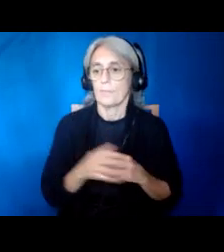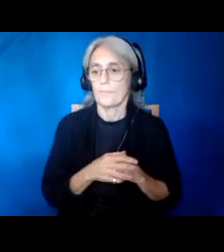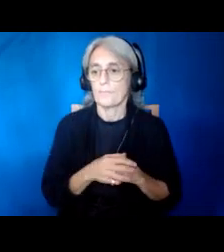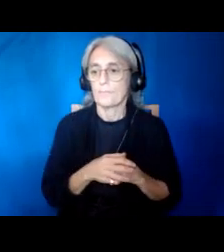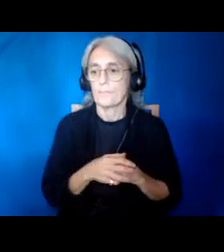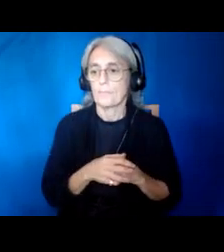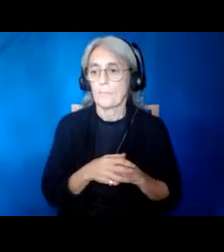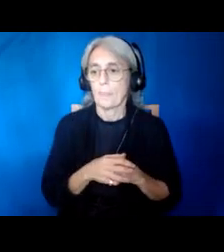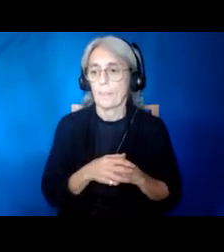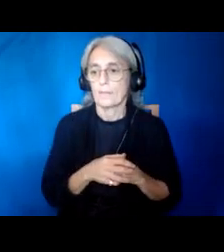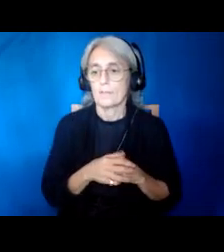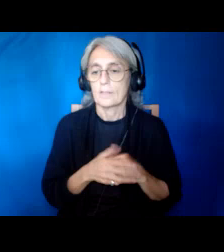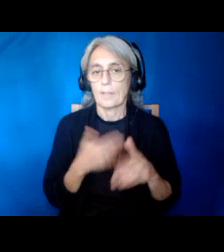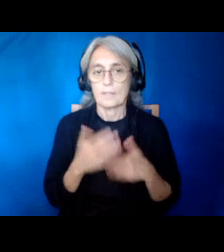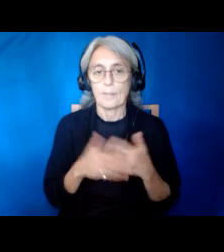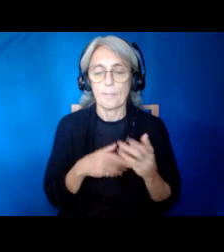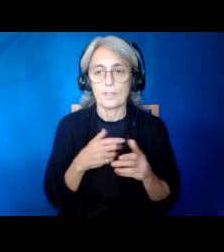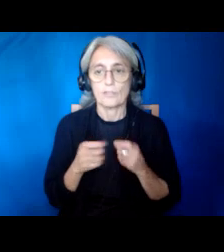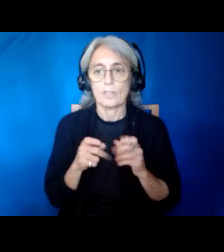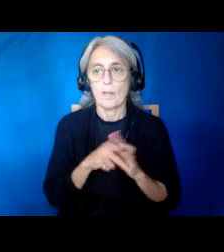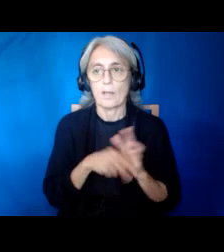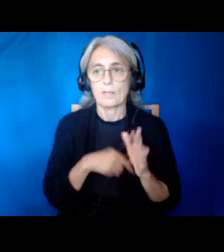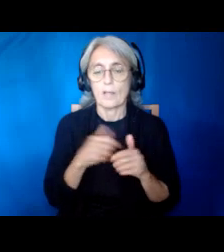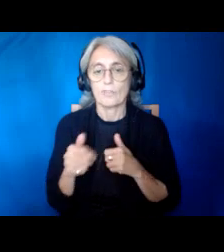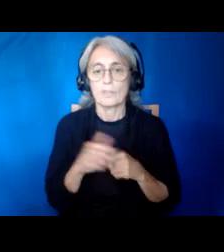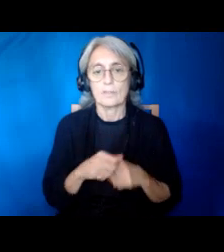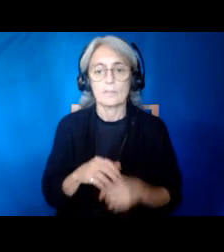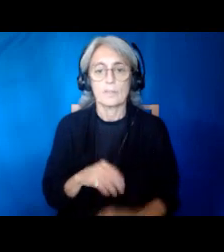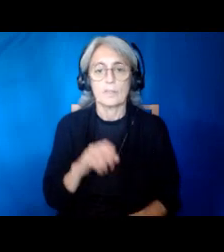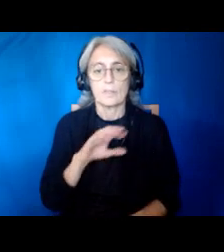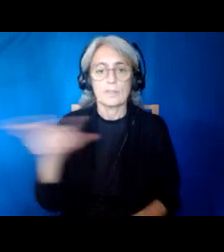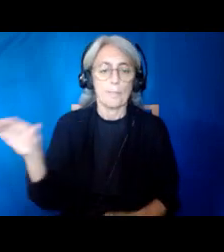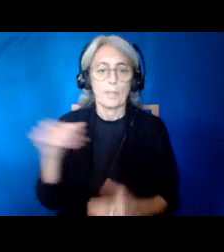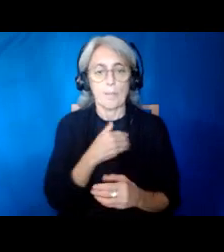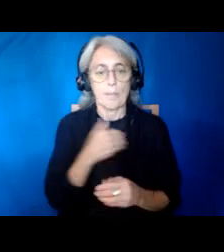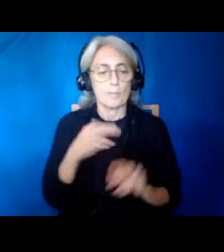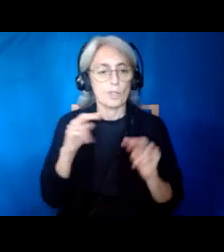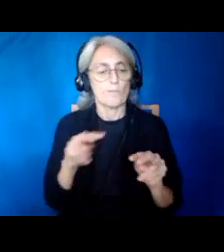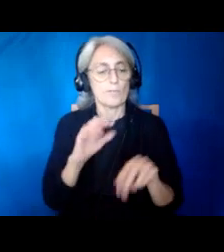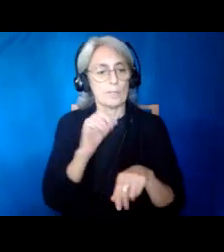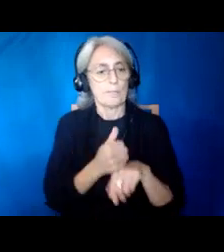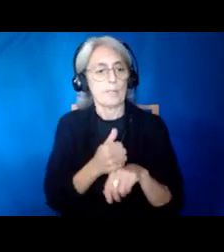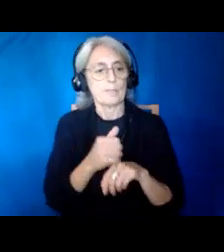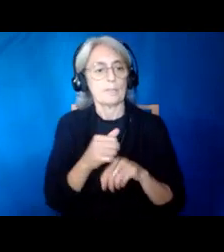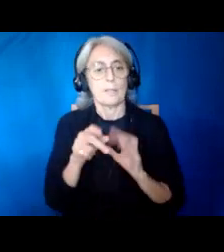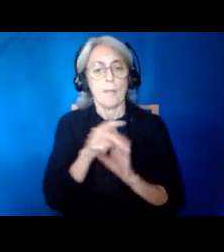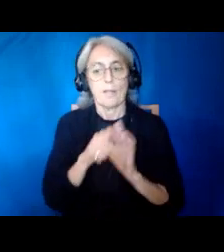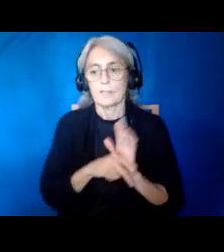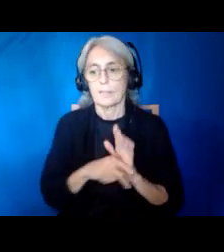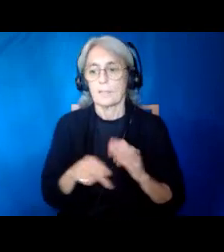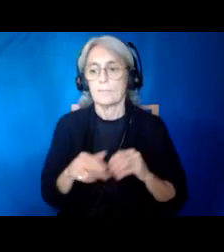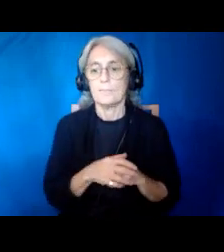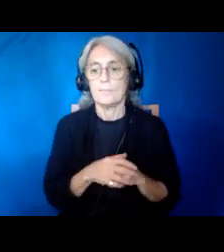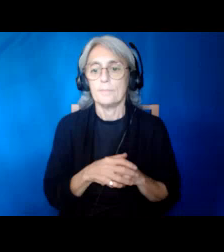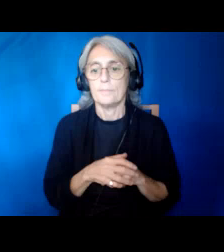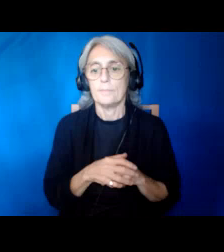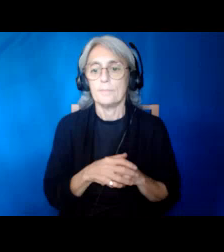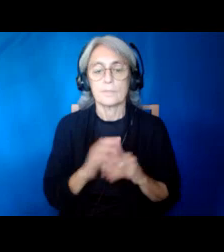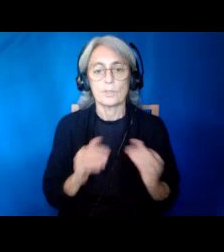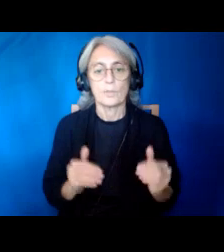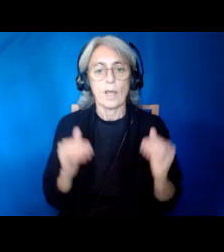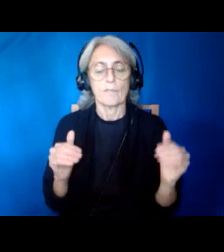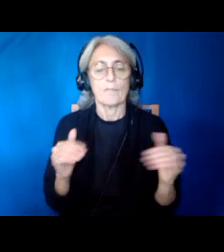on Transit. The RCTF members look forward to the implementation phase of the policy and to elevate our partnerships